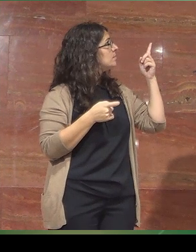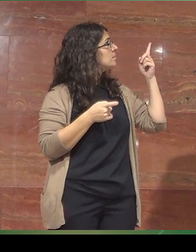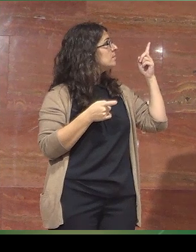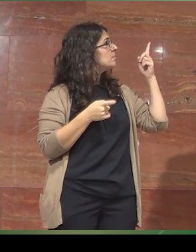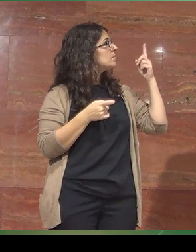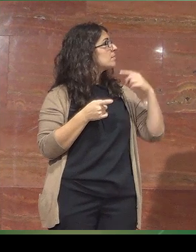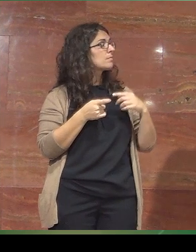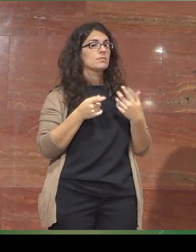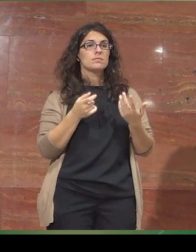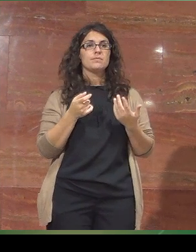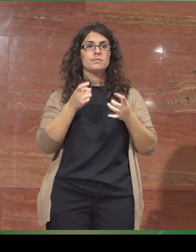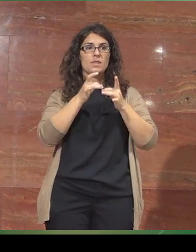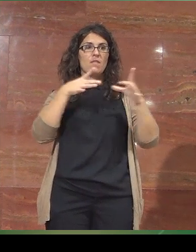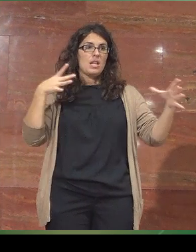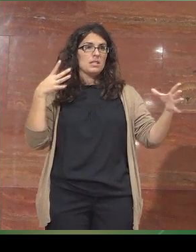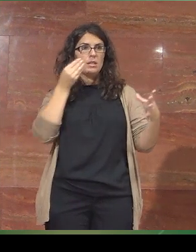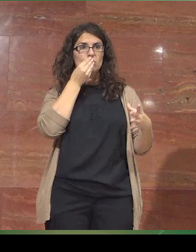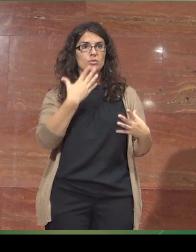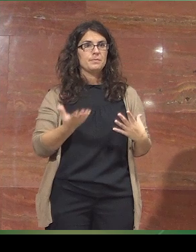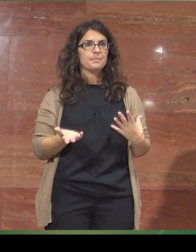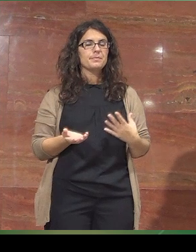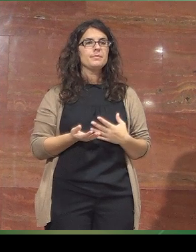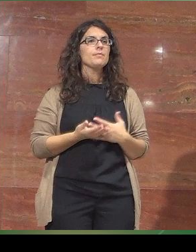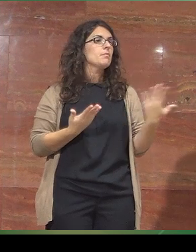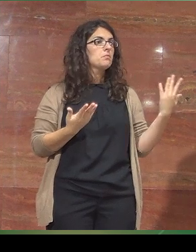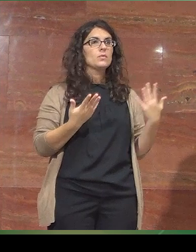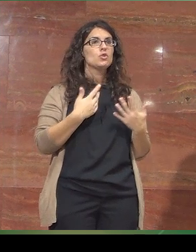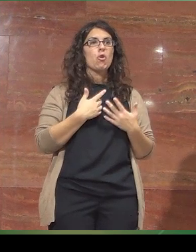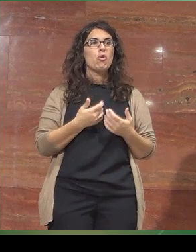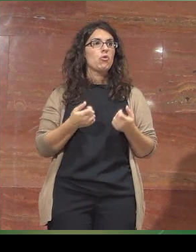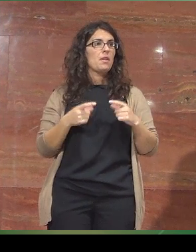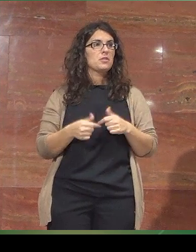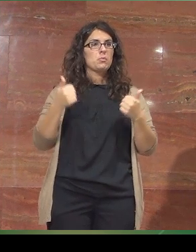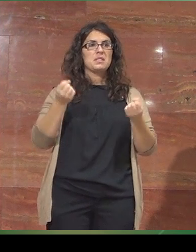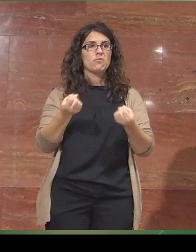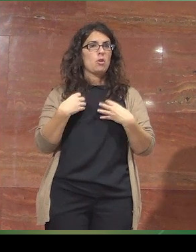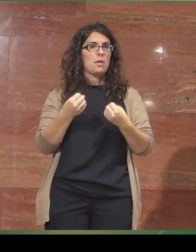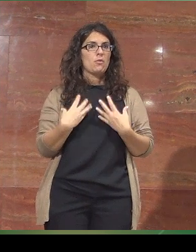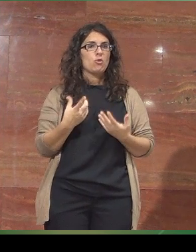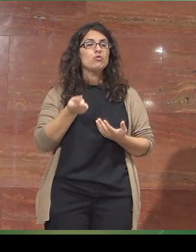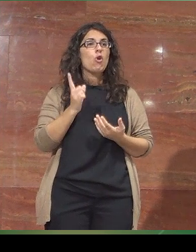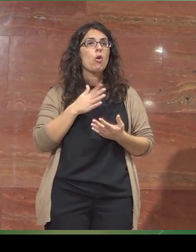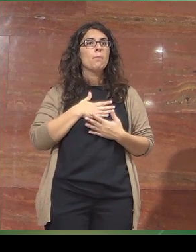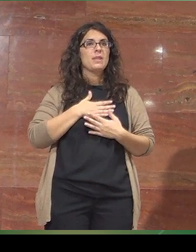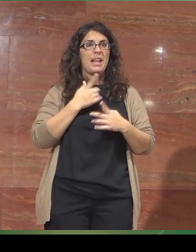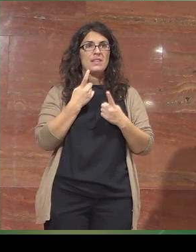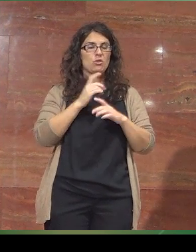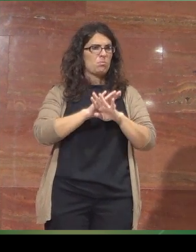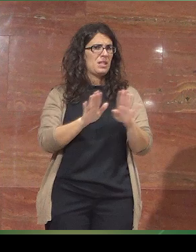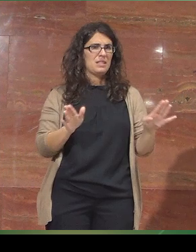So don't give me a whole lot of other information, just give me what I want to know. I think one very